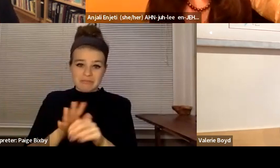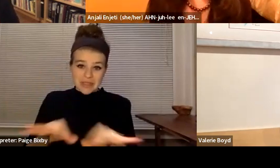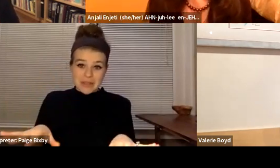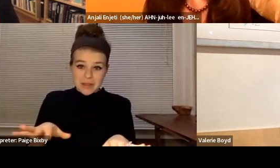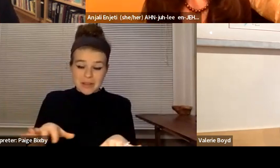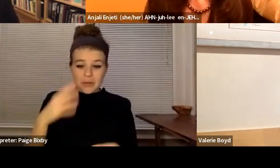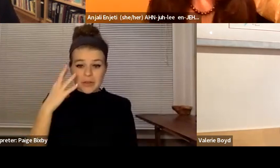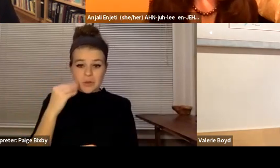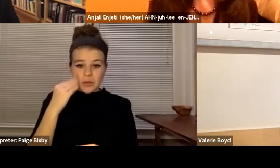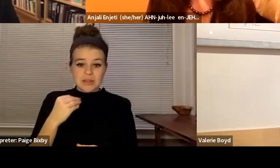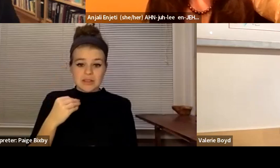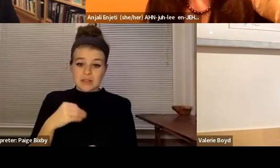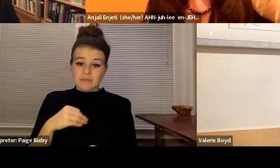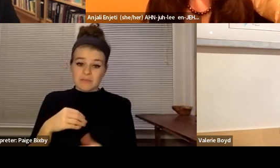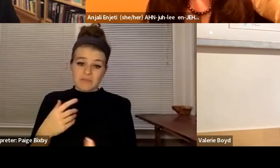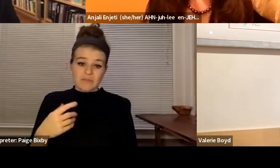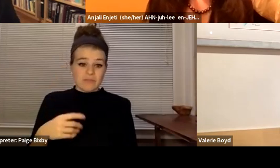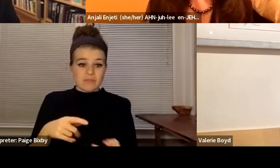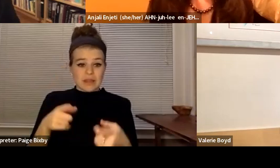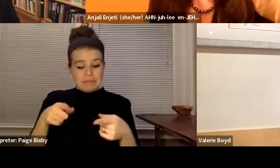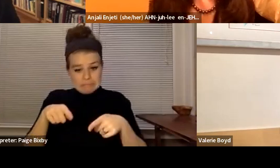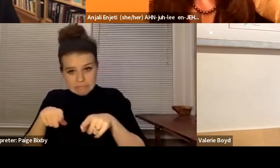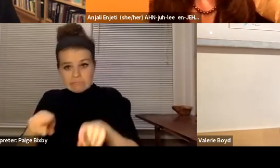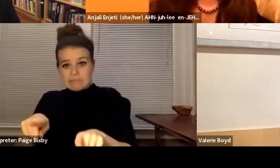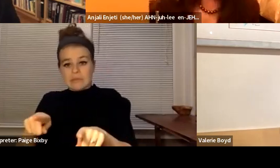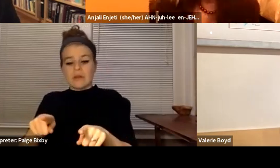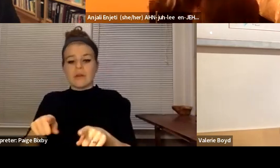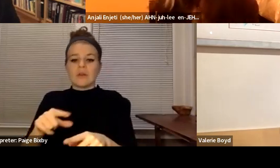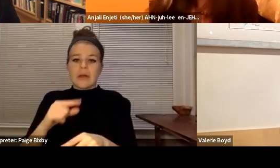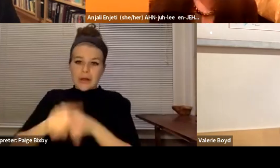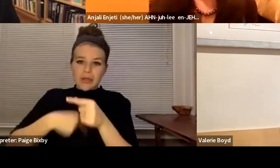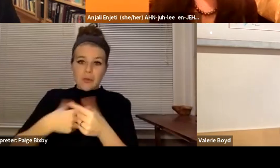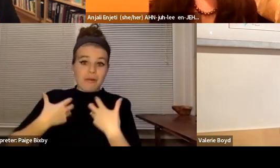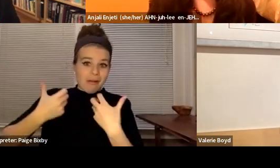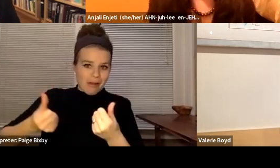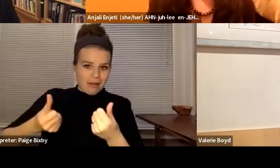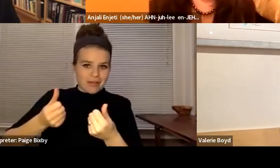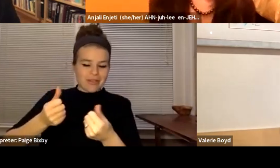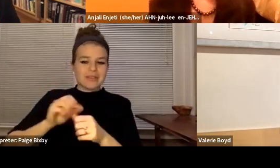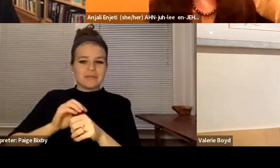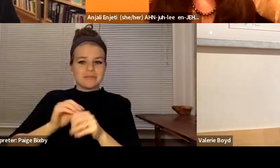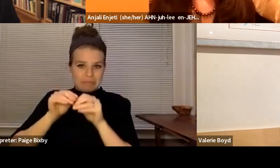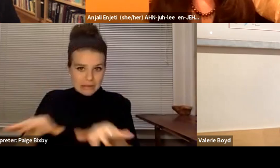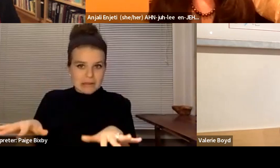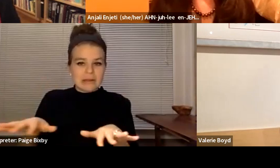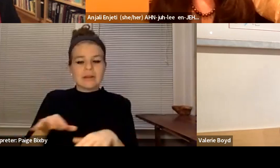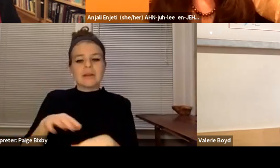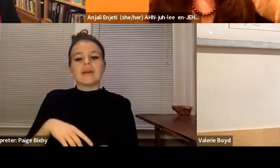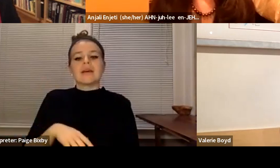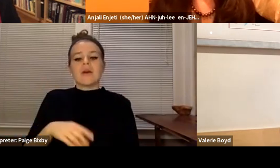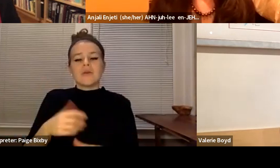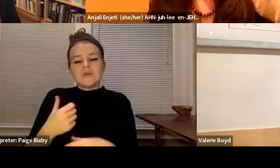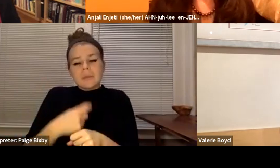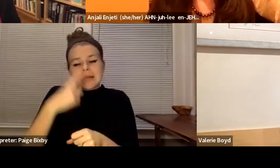are experiencing alongside the, you know, global health pandemic. And so it made sense to narrow it down that